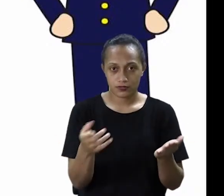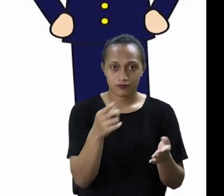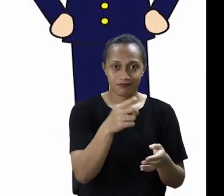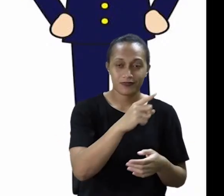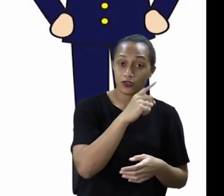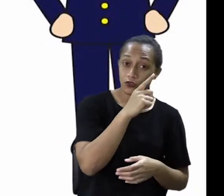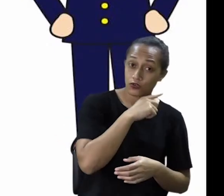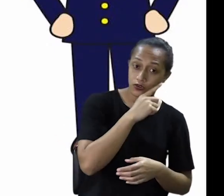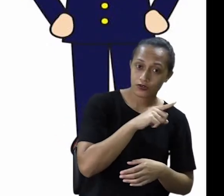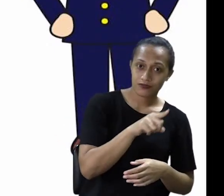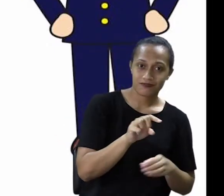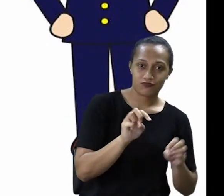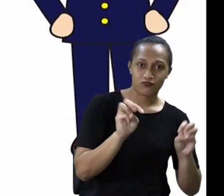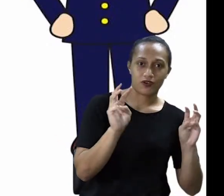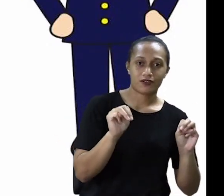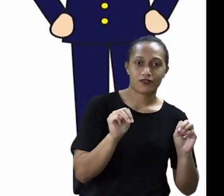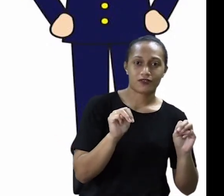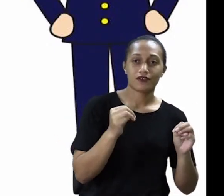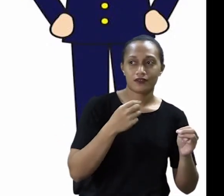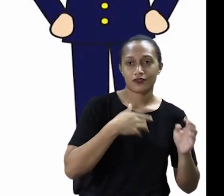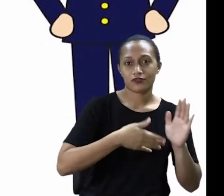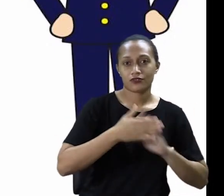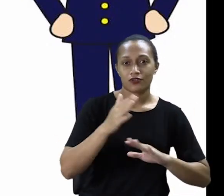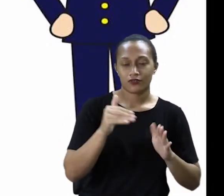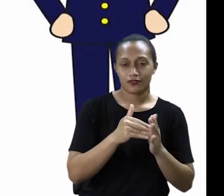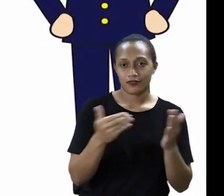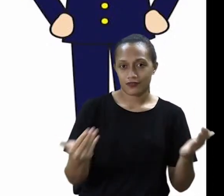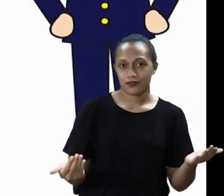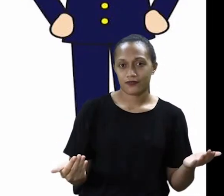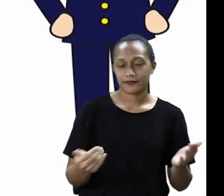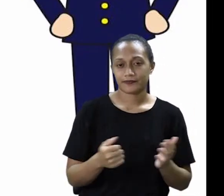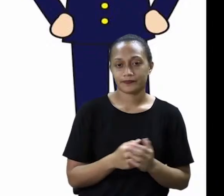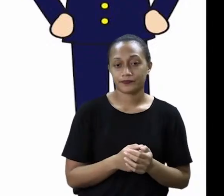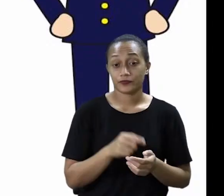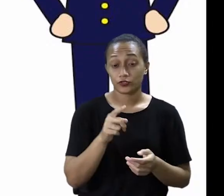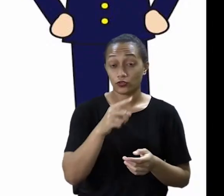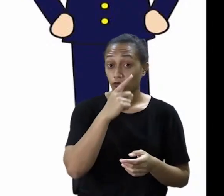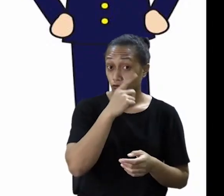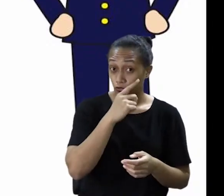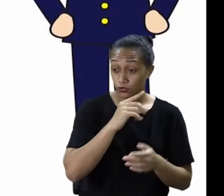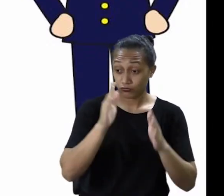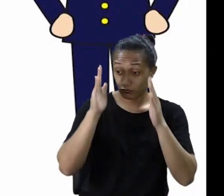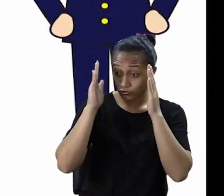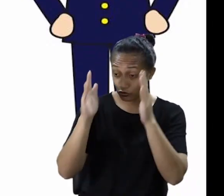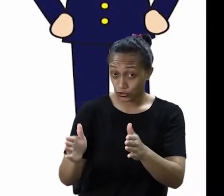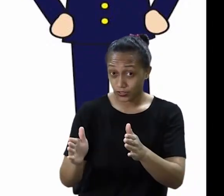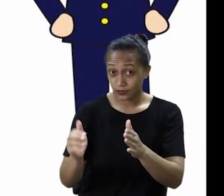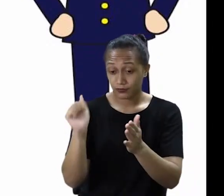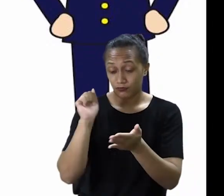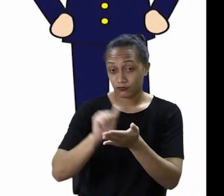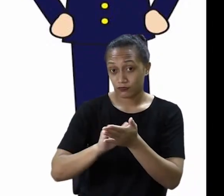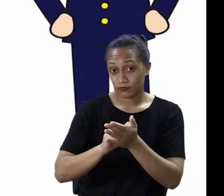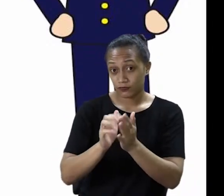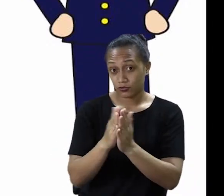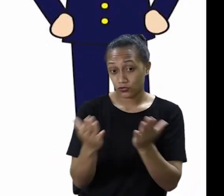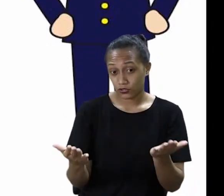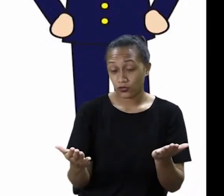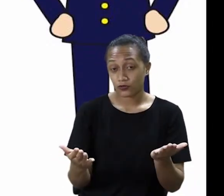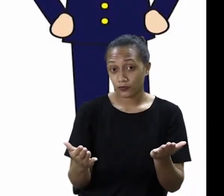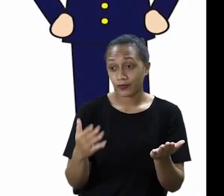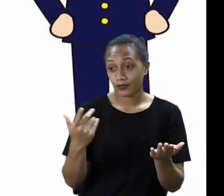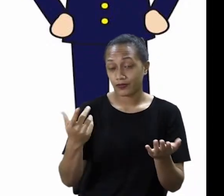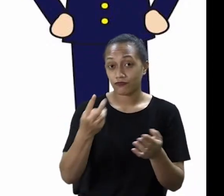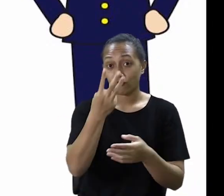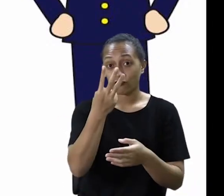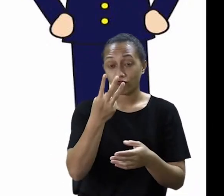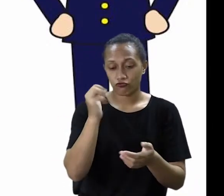Anne: Oh wow, I'll go there now. So Anne went straight to the bookshop, expecting to